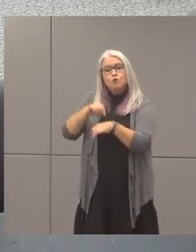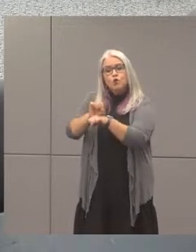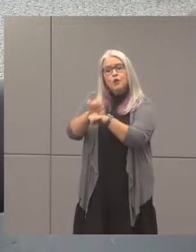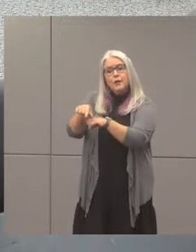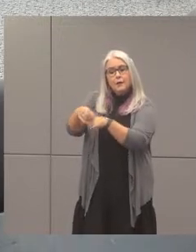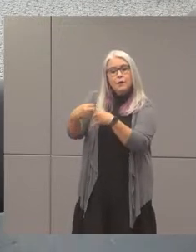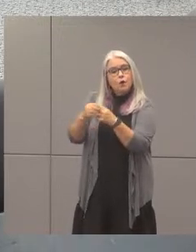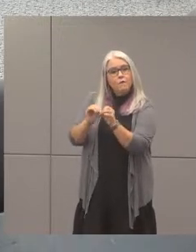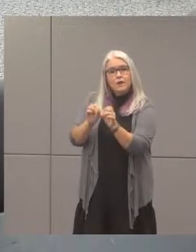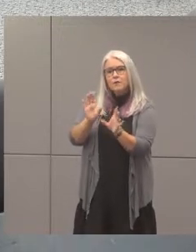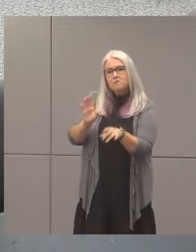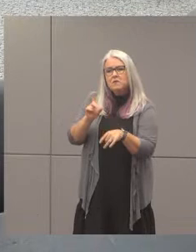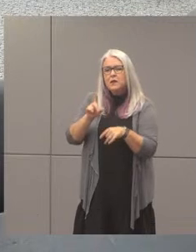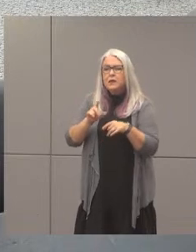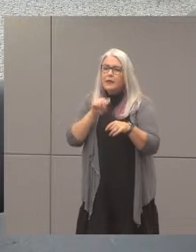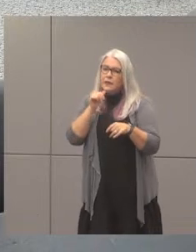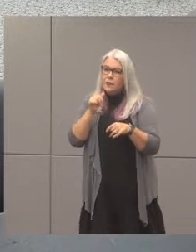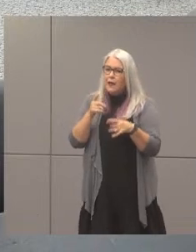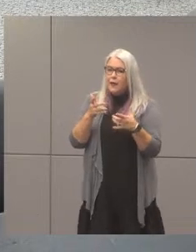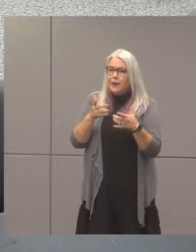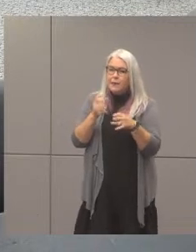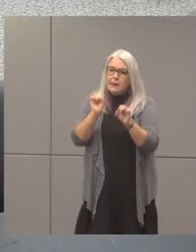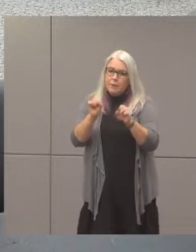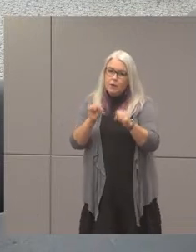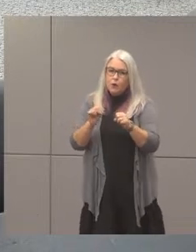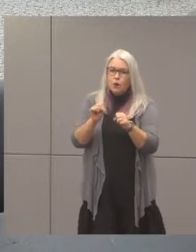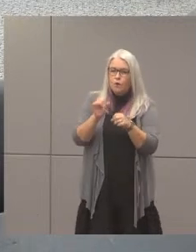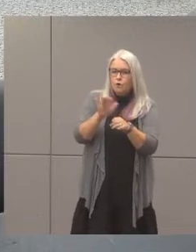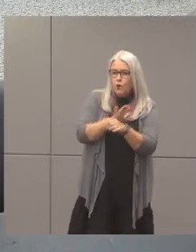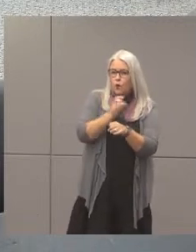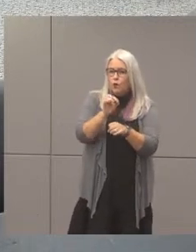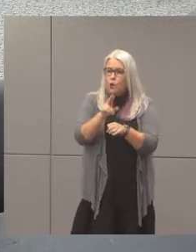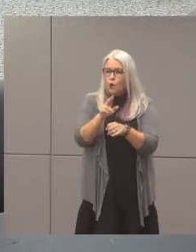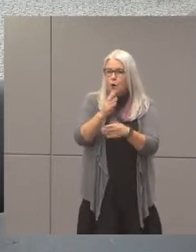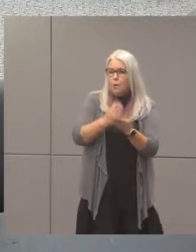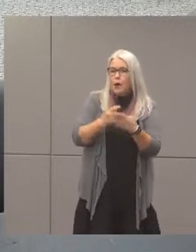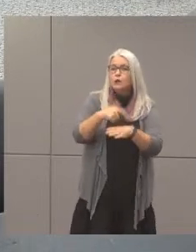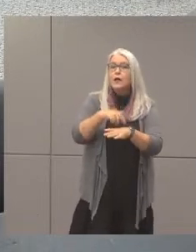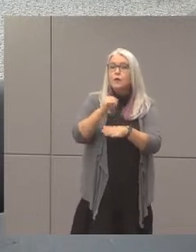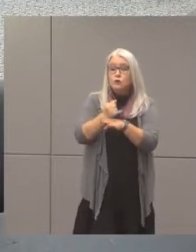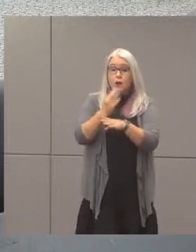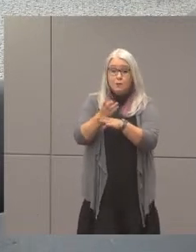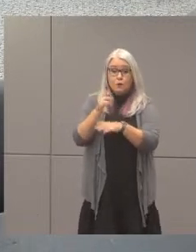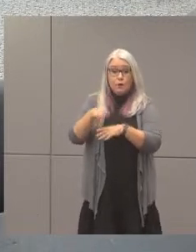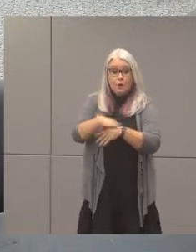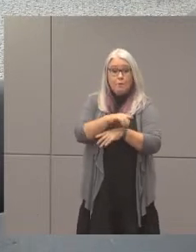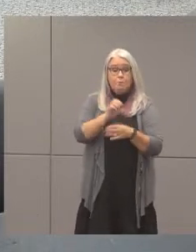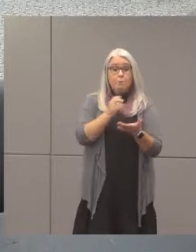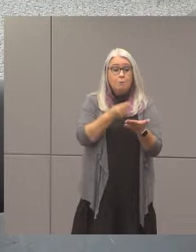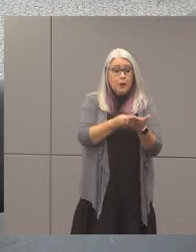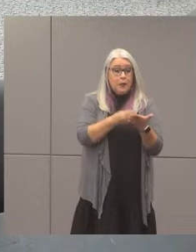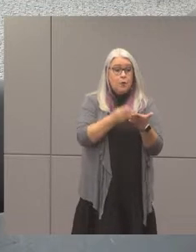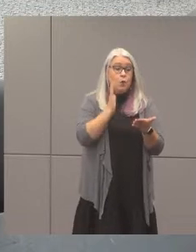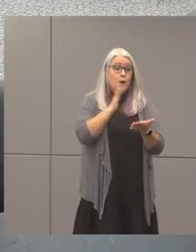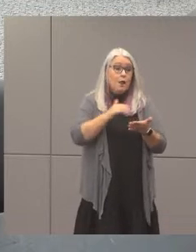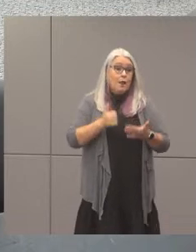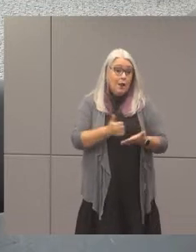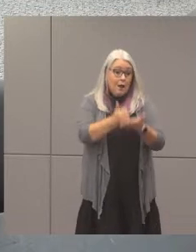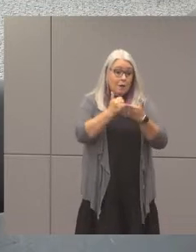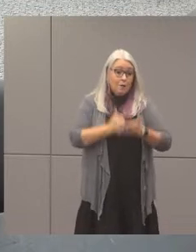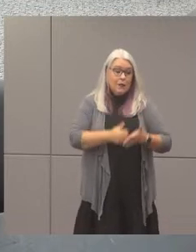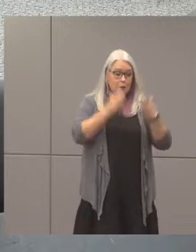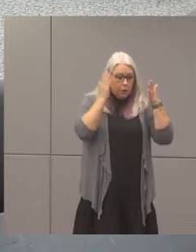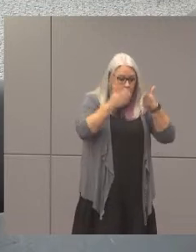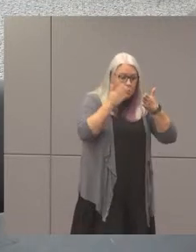not really able to work a full-time or a part-time job at this moment. So the funds will help me to focus on my studies instead